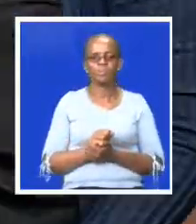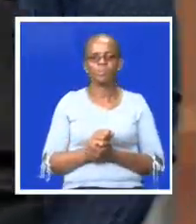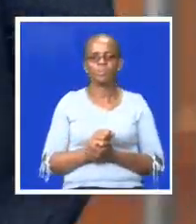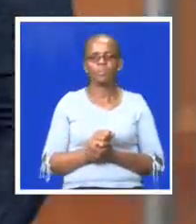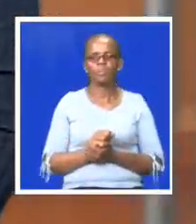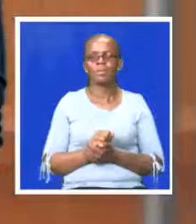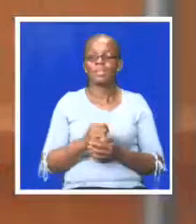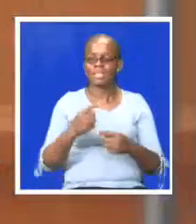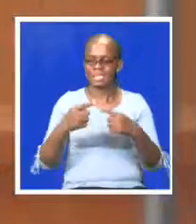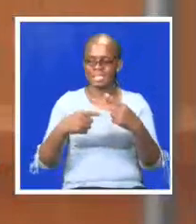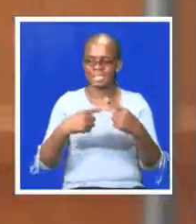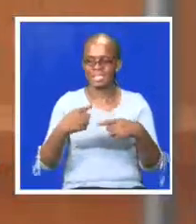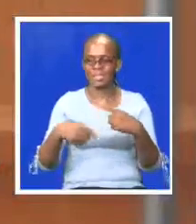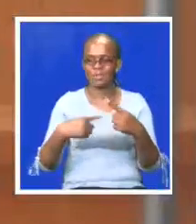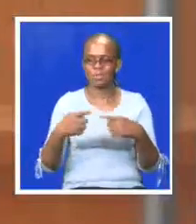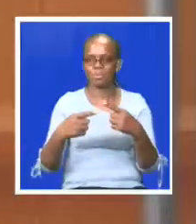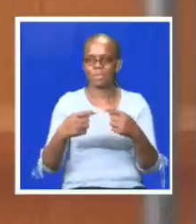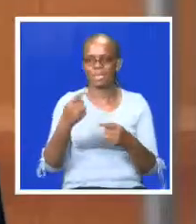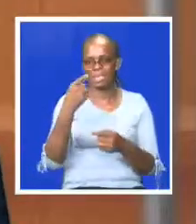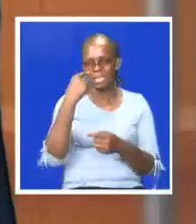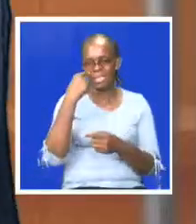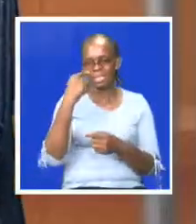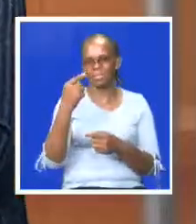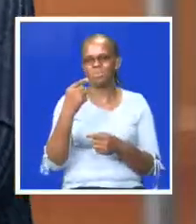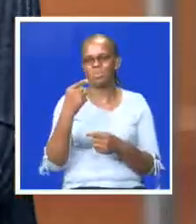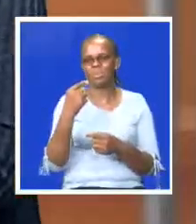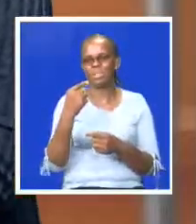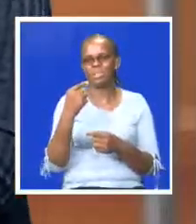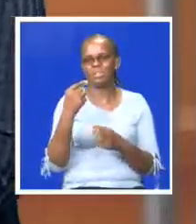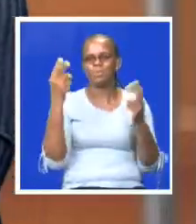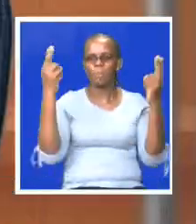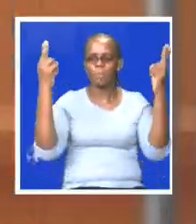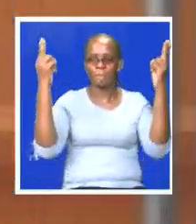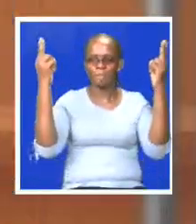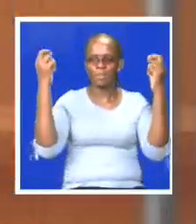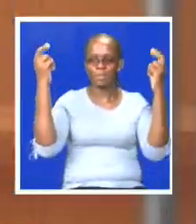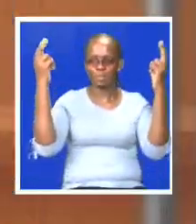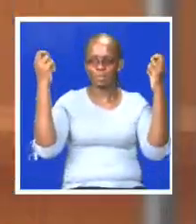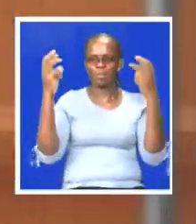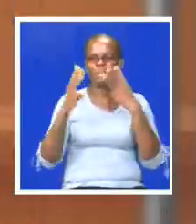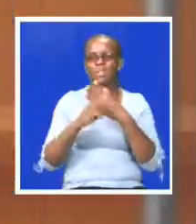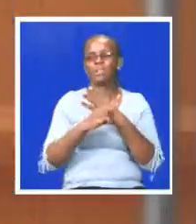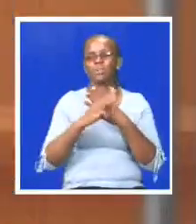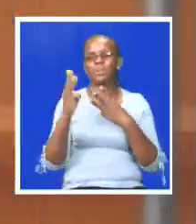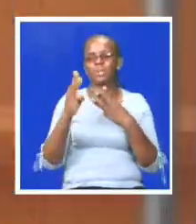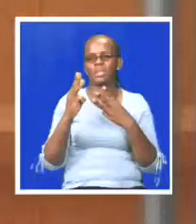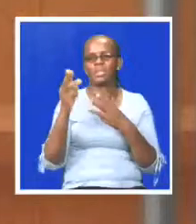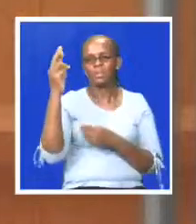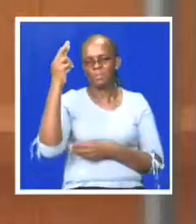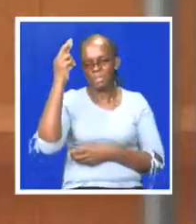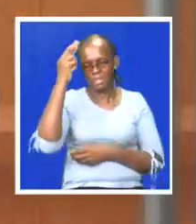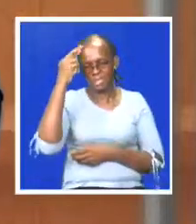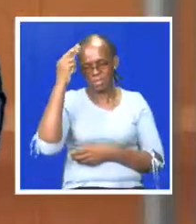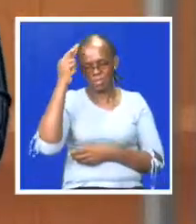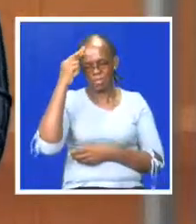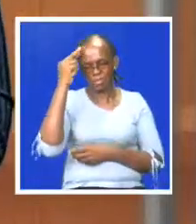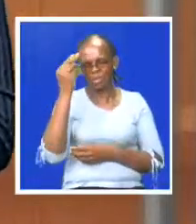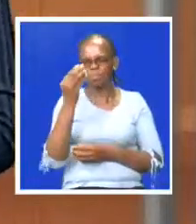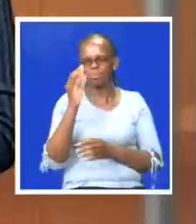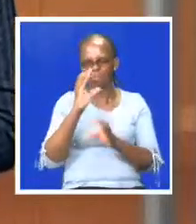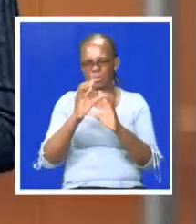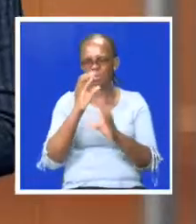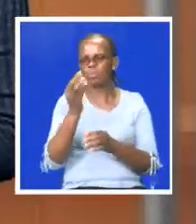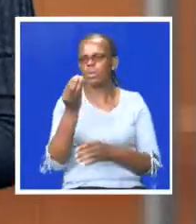move on, boys and girls, to the theme of this week. We are talking about bodybuilding